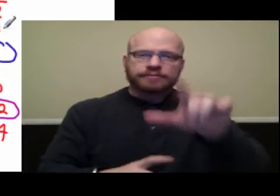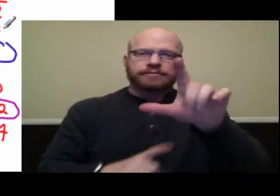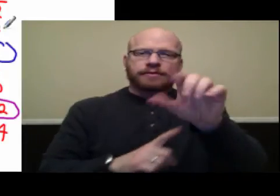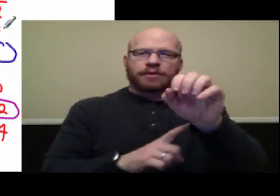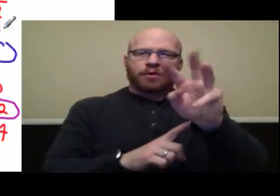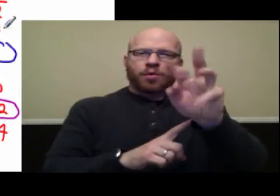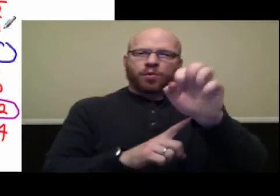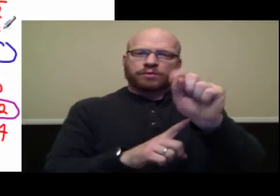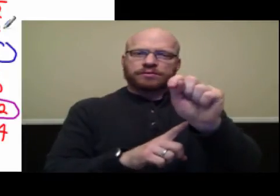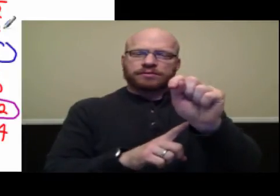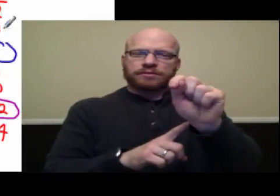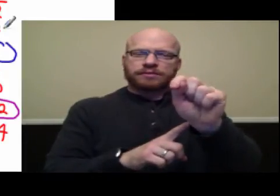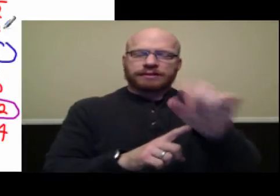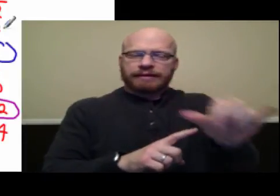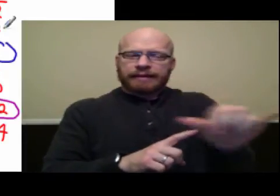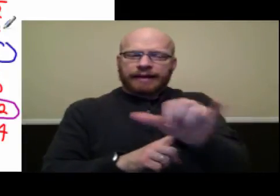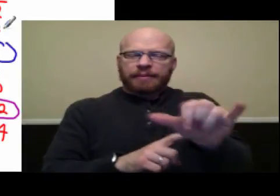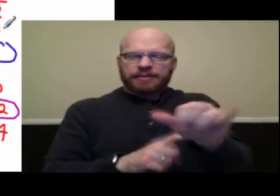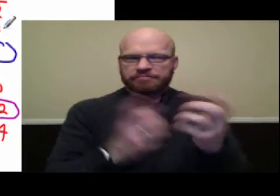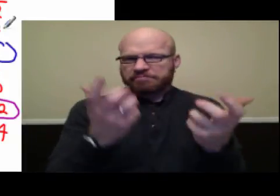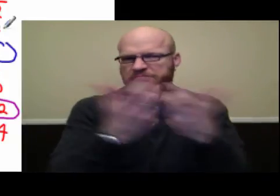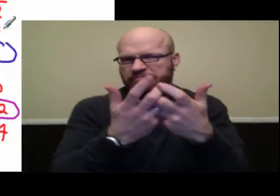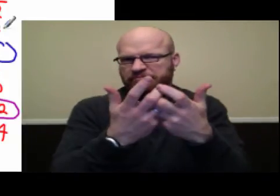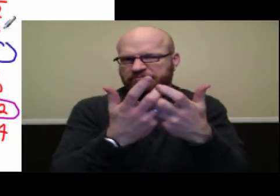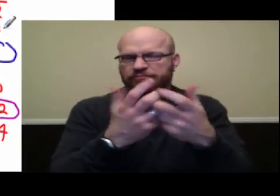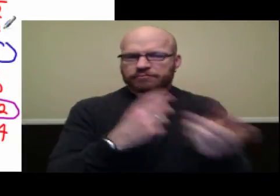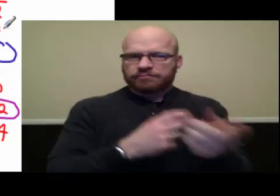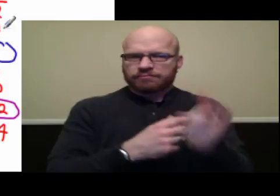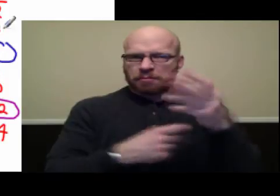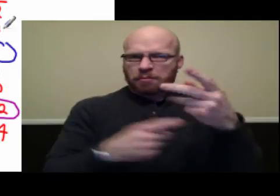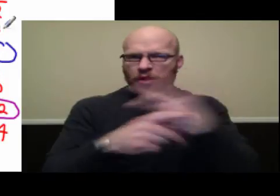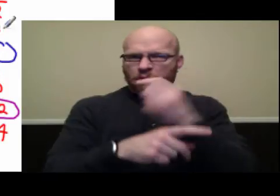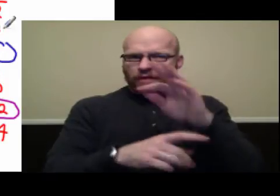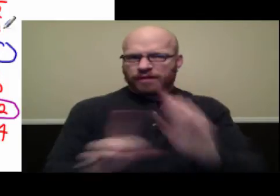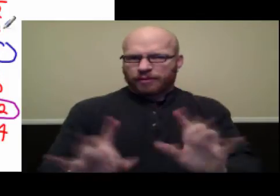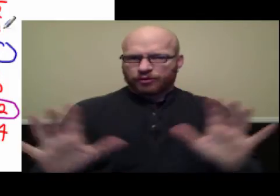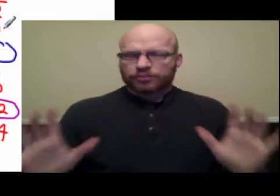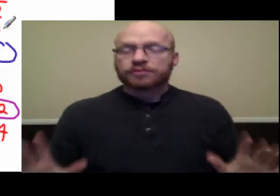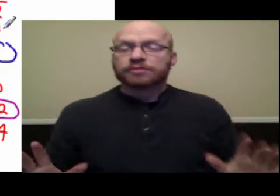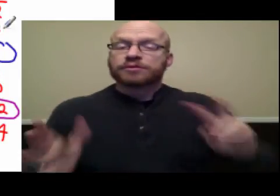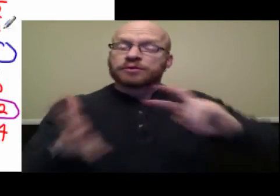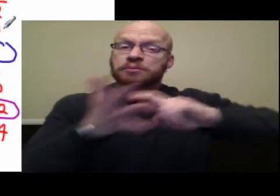is not the lowest common multiple, but 6 is the lowest common multiple.